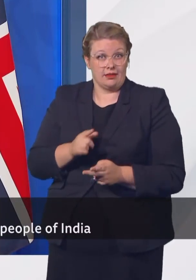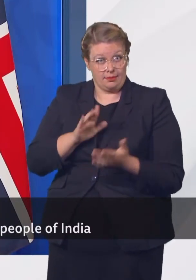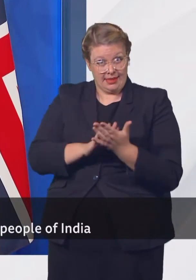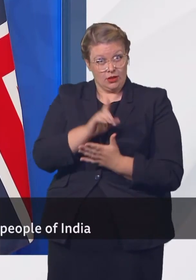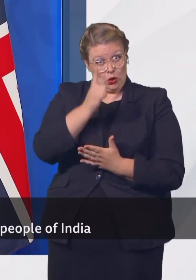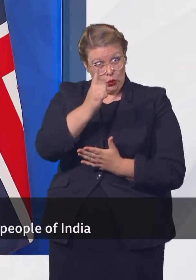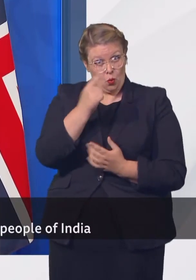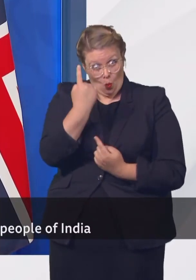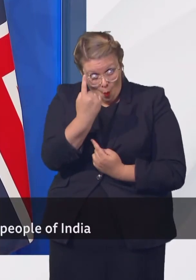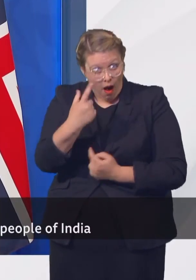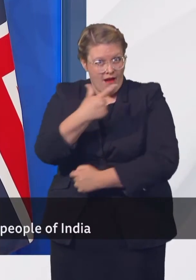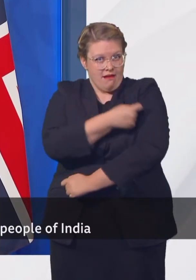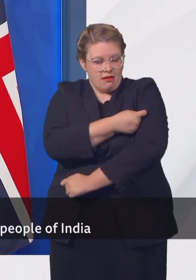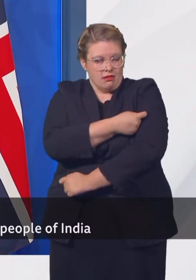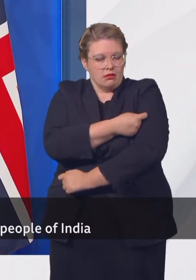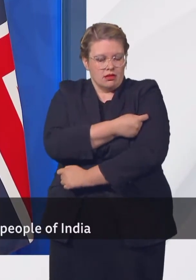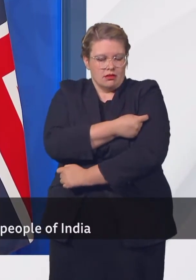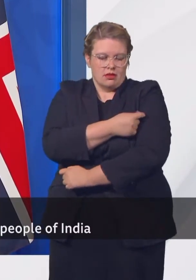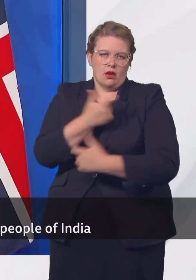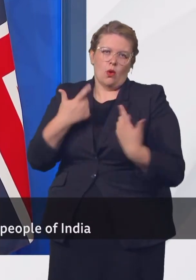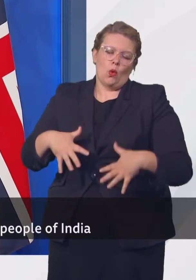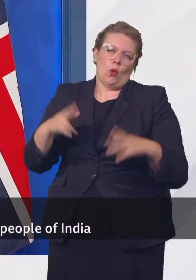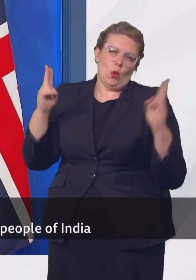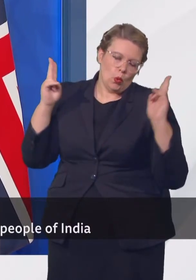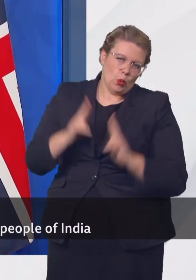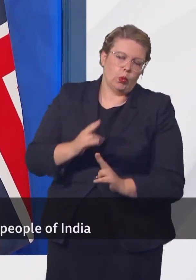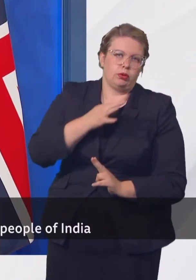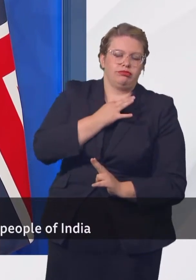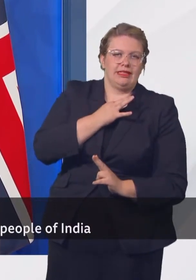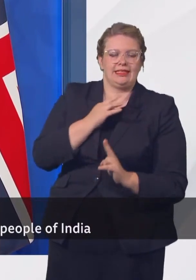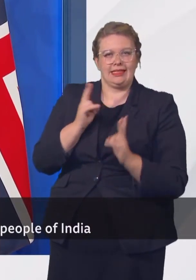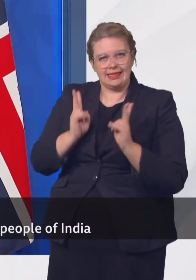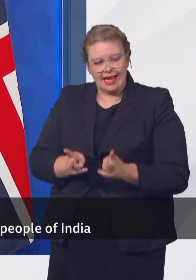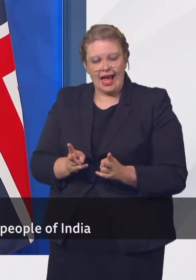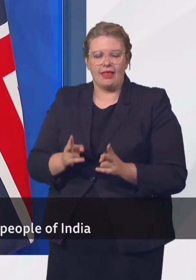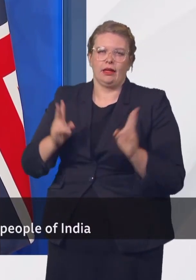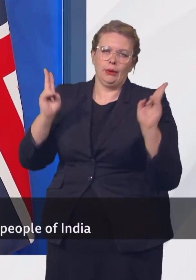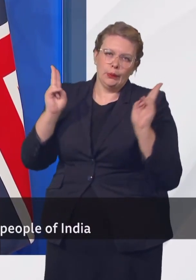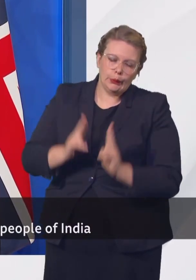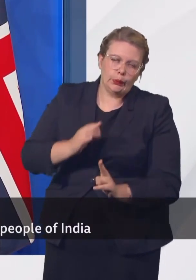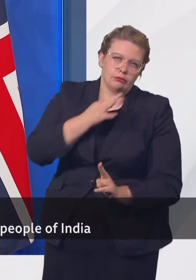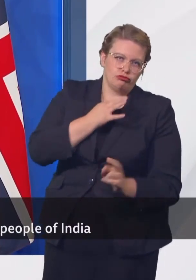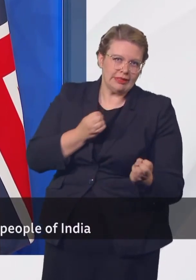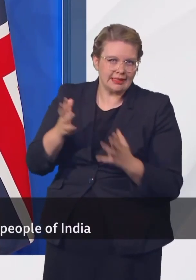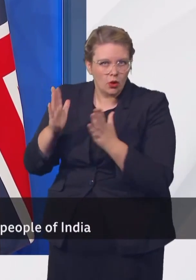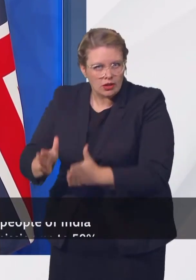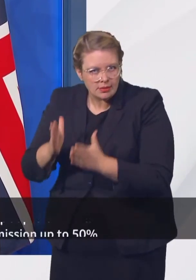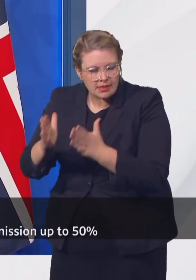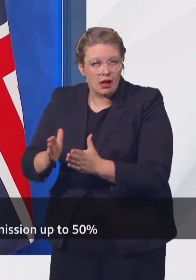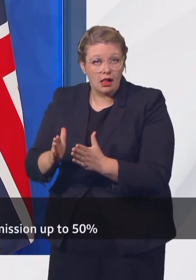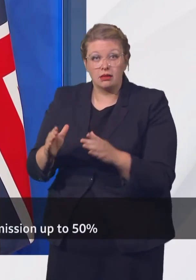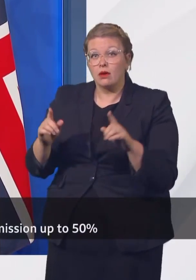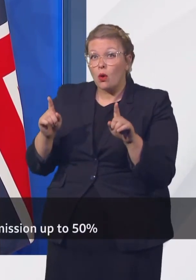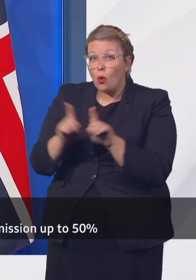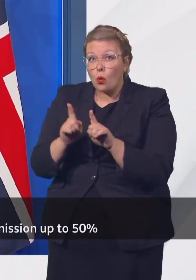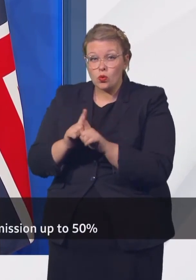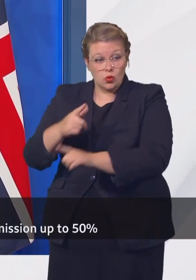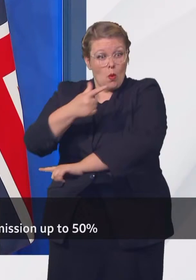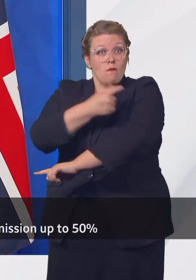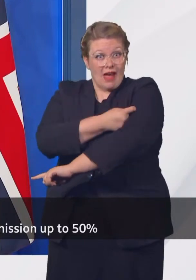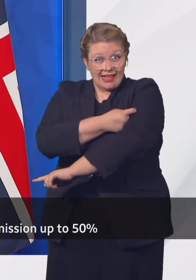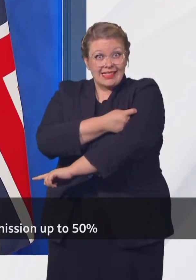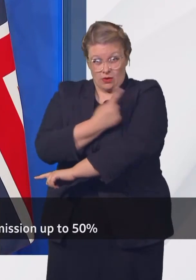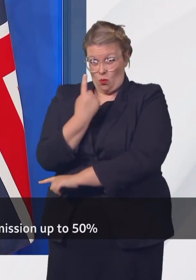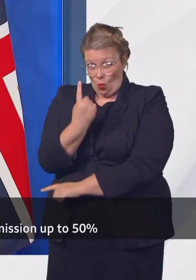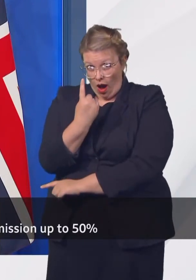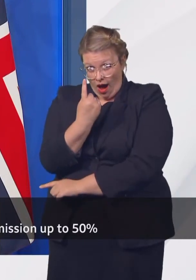from one dose. And in addition to all that, you're up to half as likely to pass it on to somebody else that you